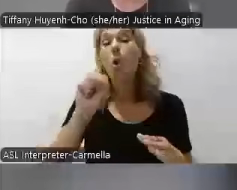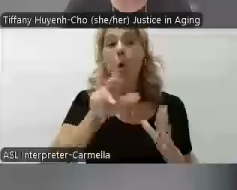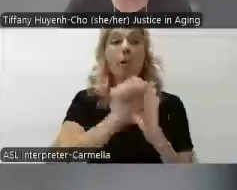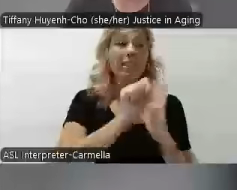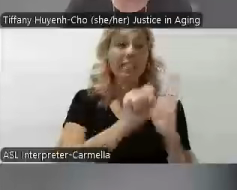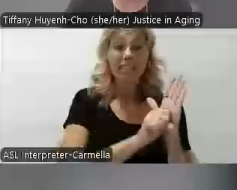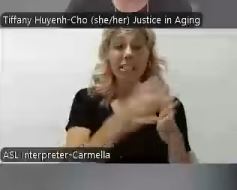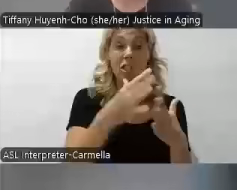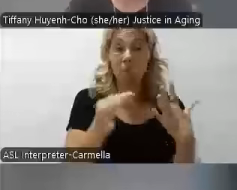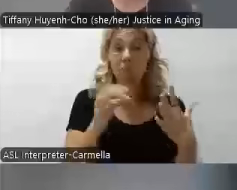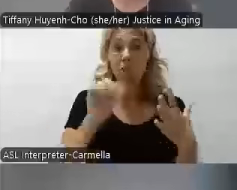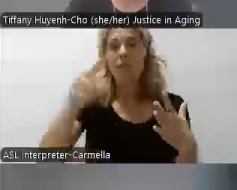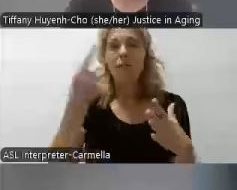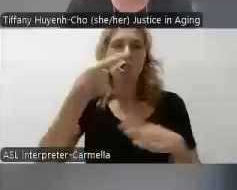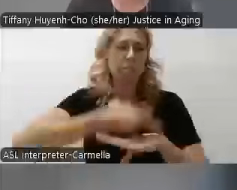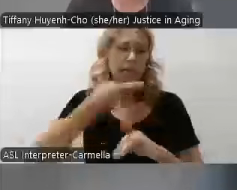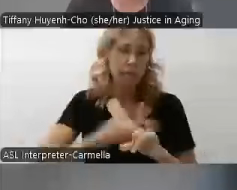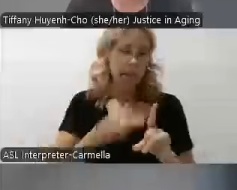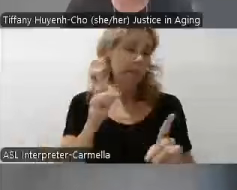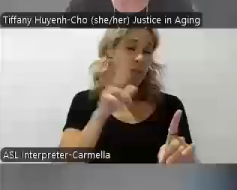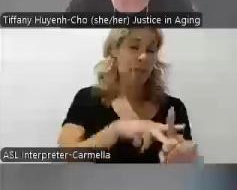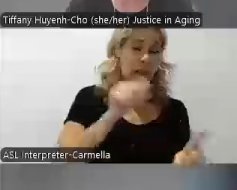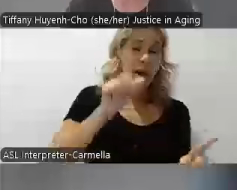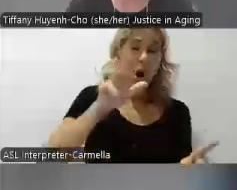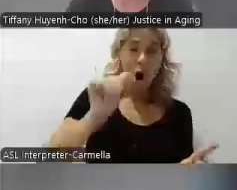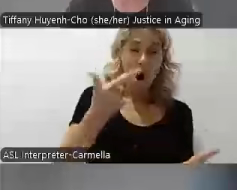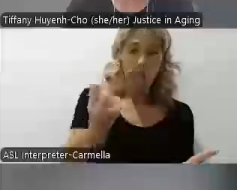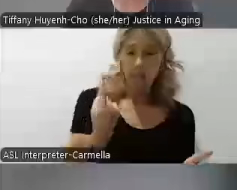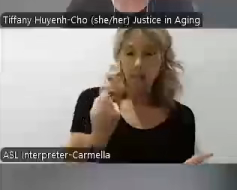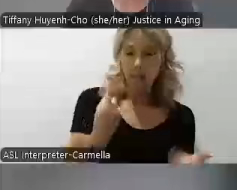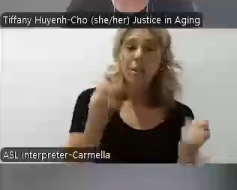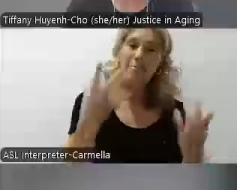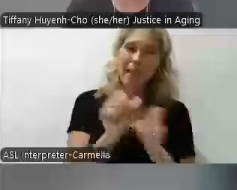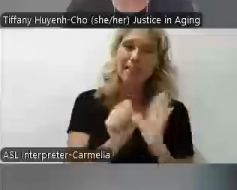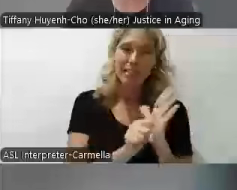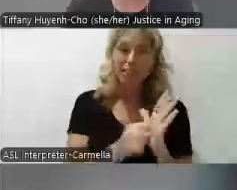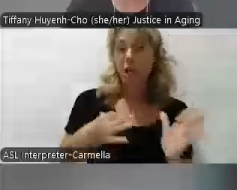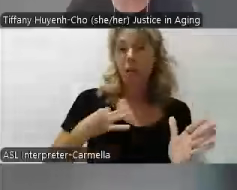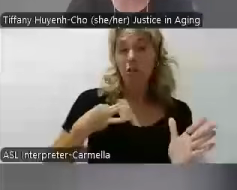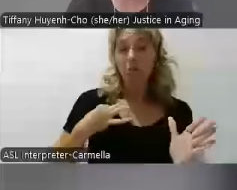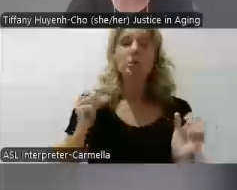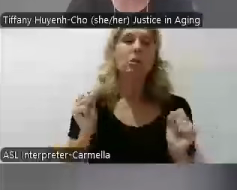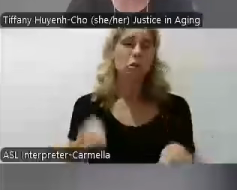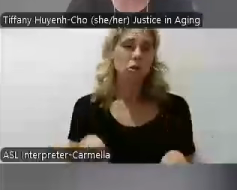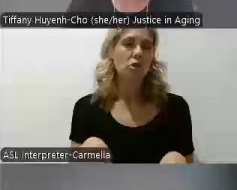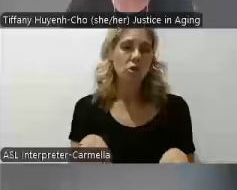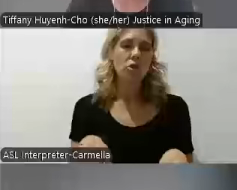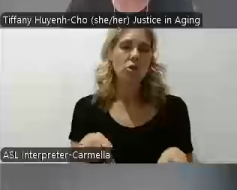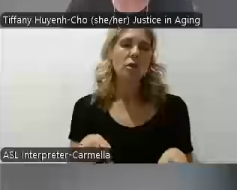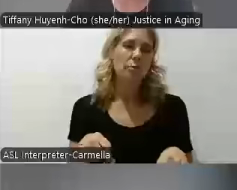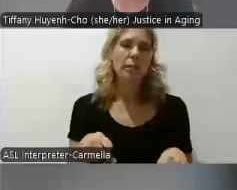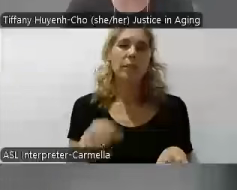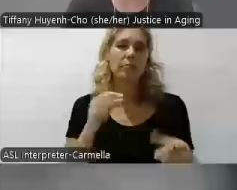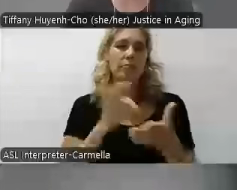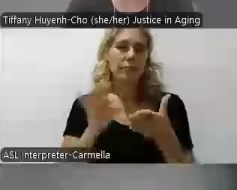in which they applied. So if somebody applied on August 11th, in several states, their eligibility could be sort of deemed back